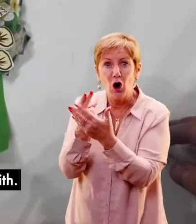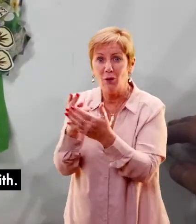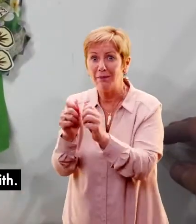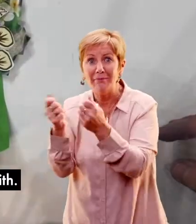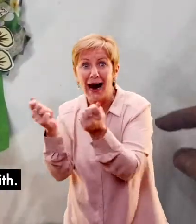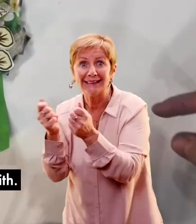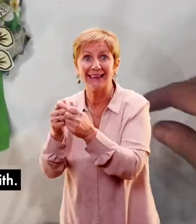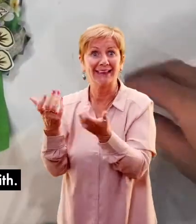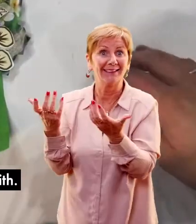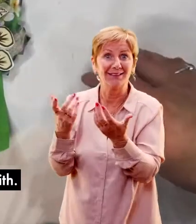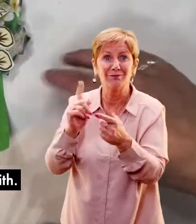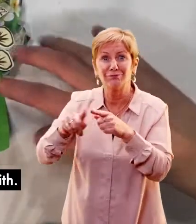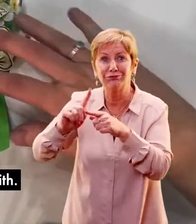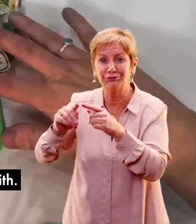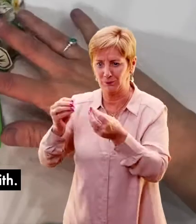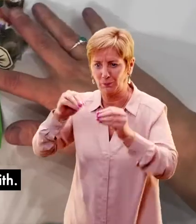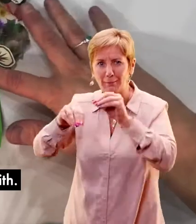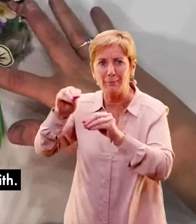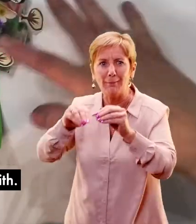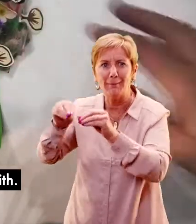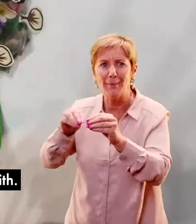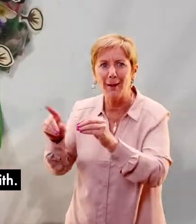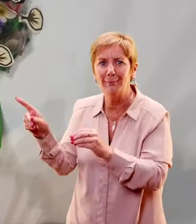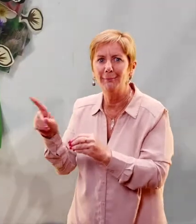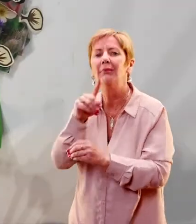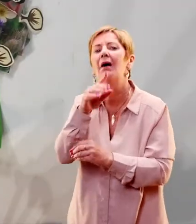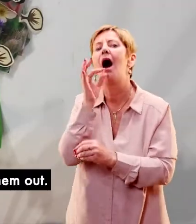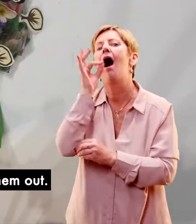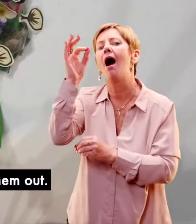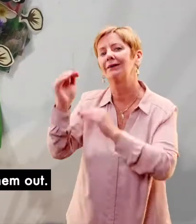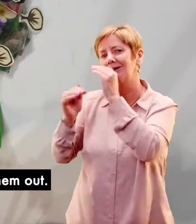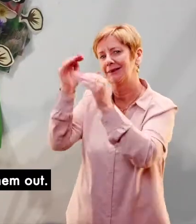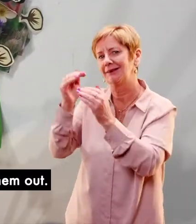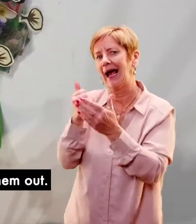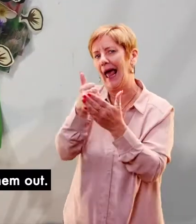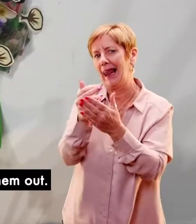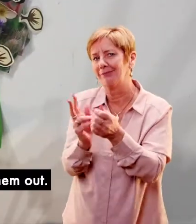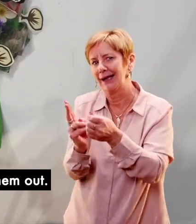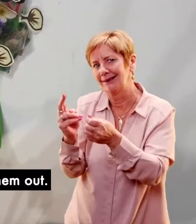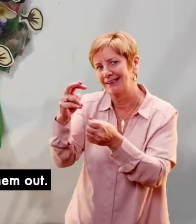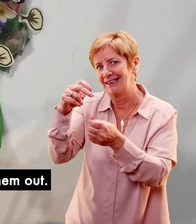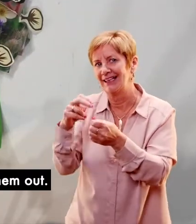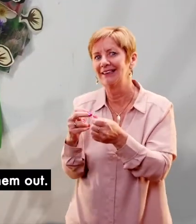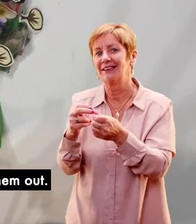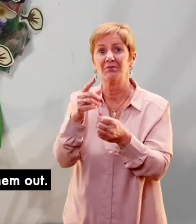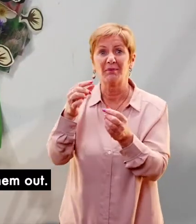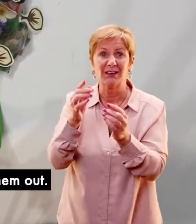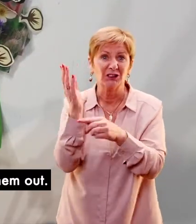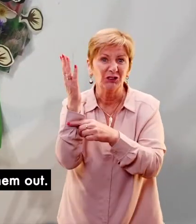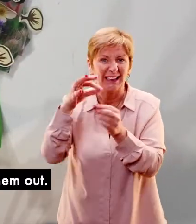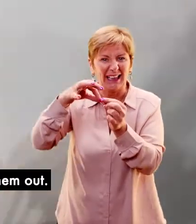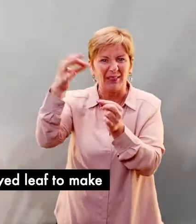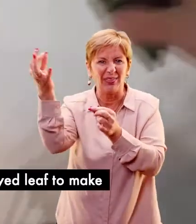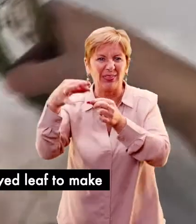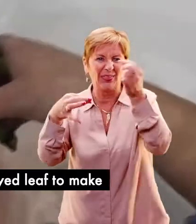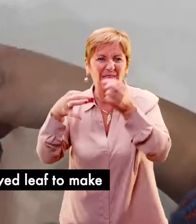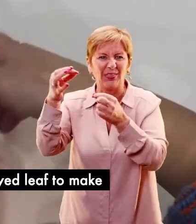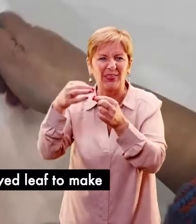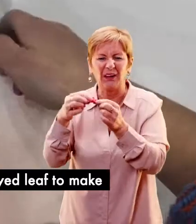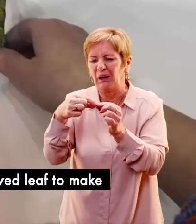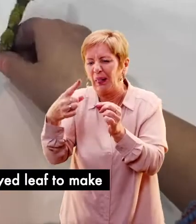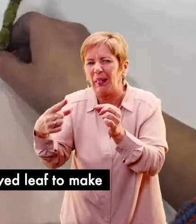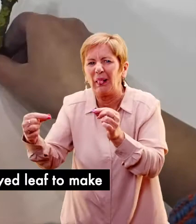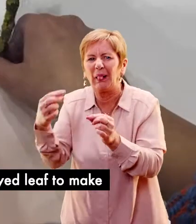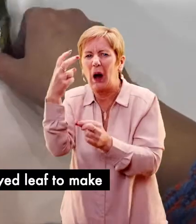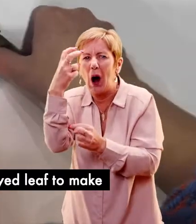found in magazines and newspapers to collage with. Ask an adult before you cut them out. I also have